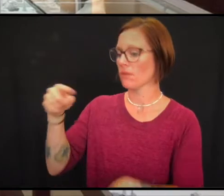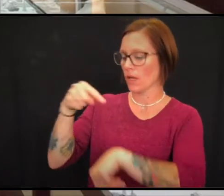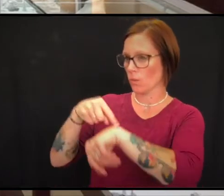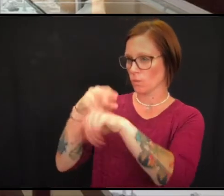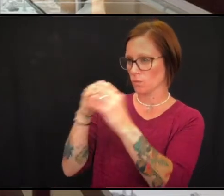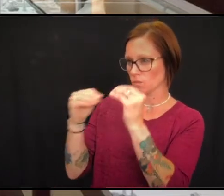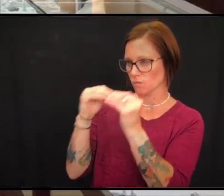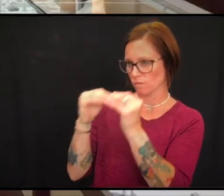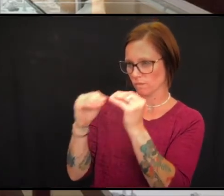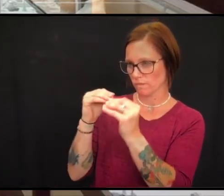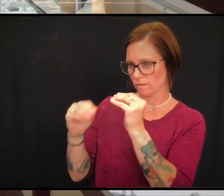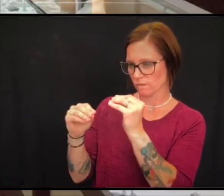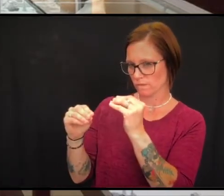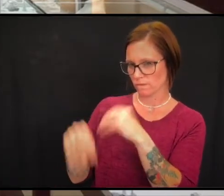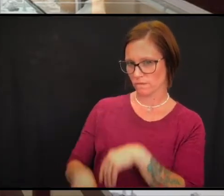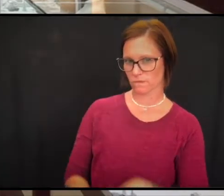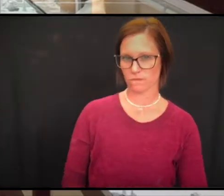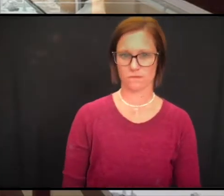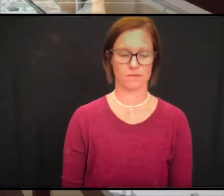fixed, please.